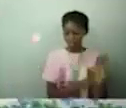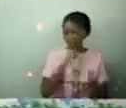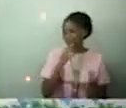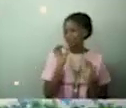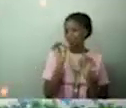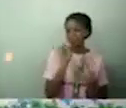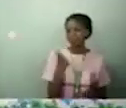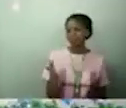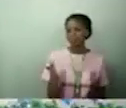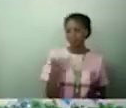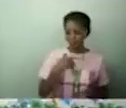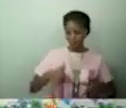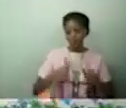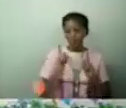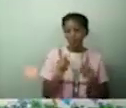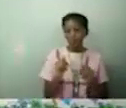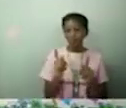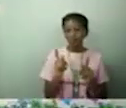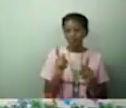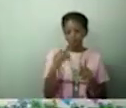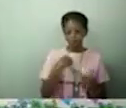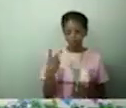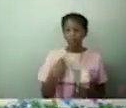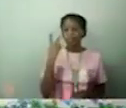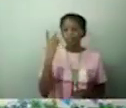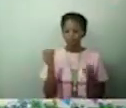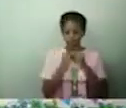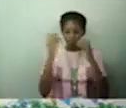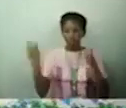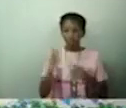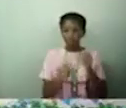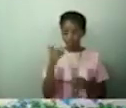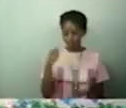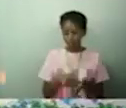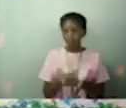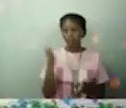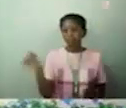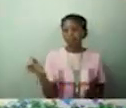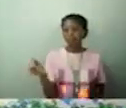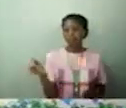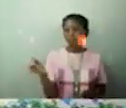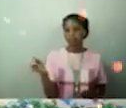If time allowed, you will see more about this